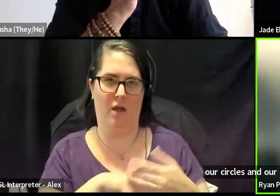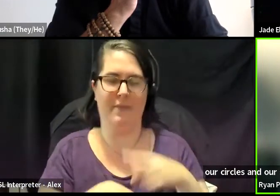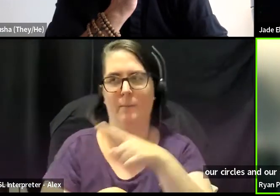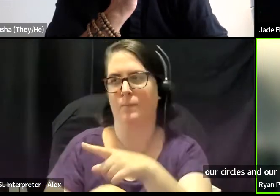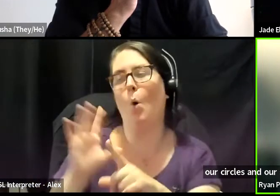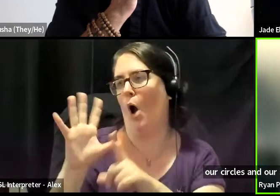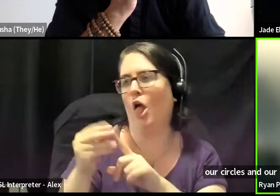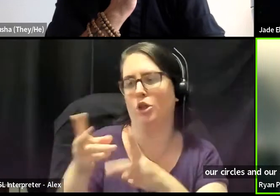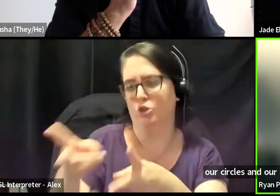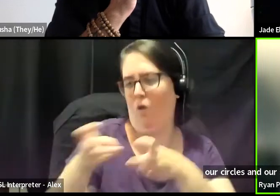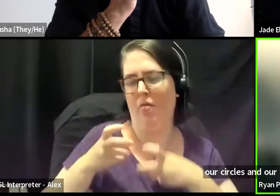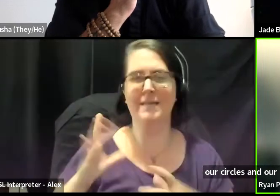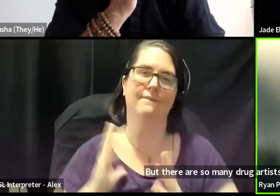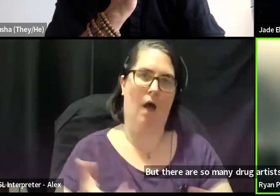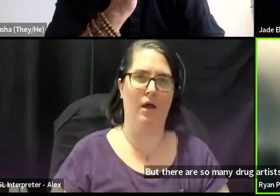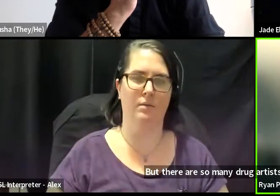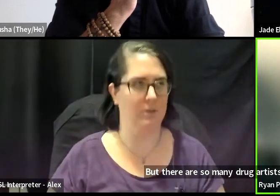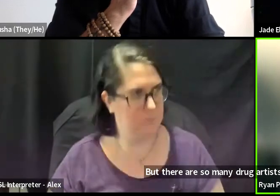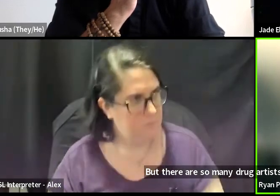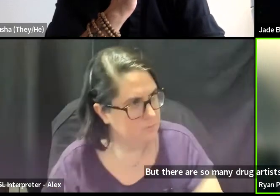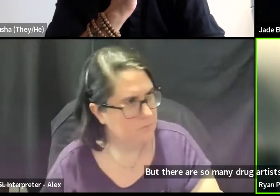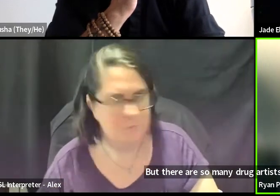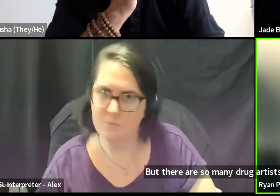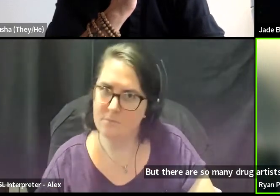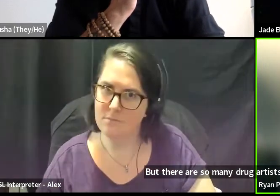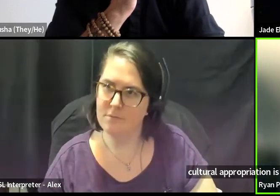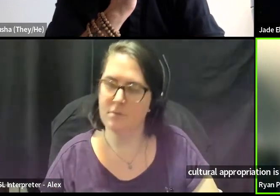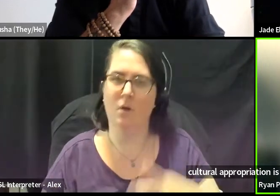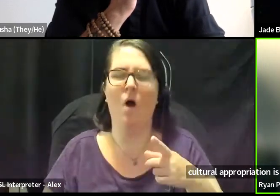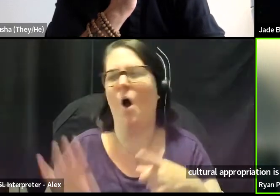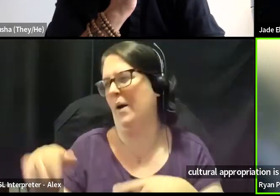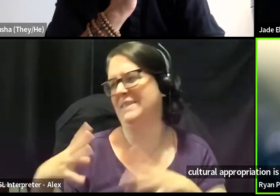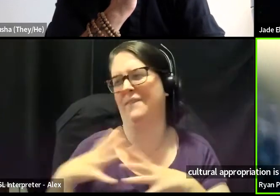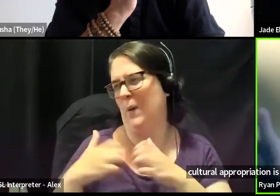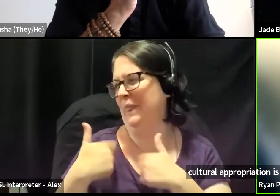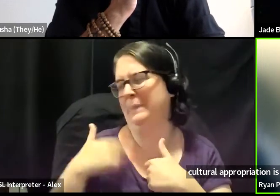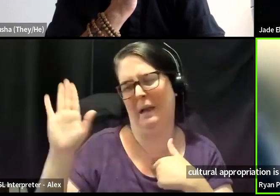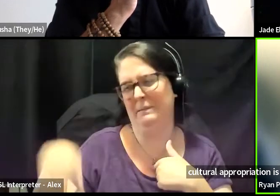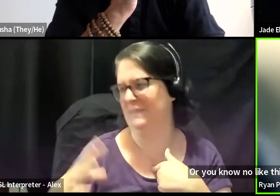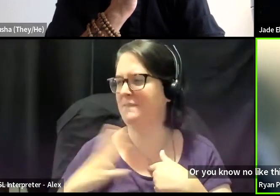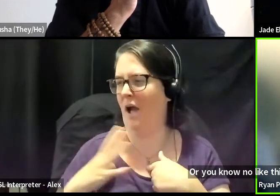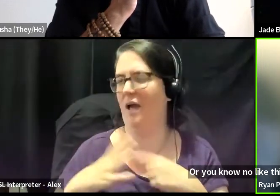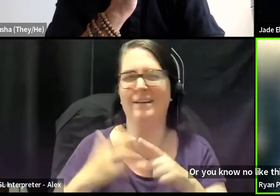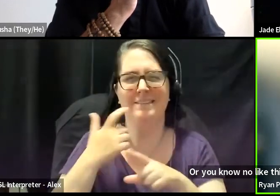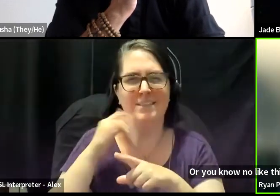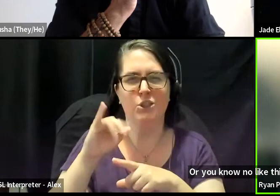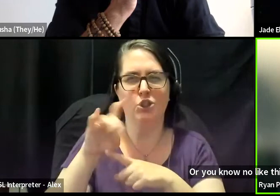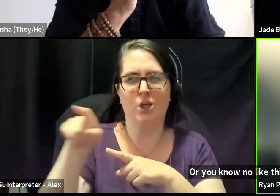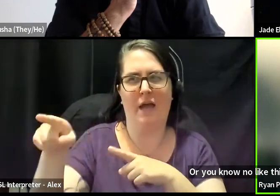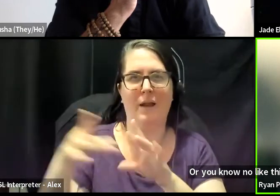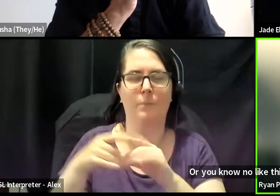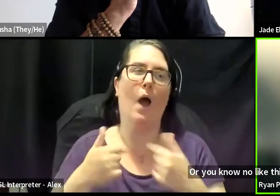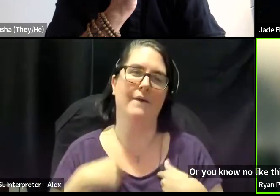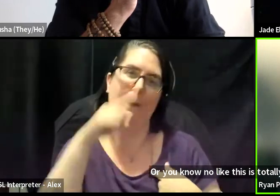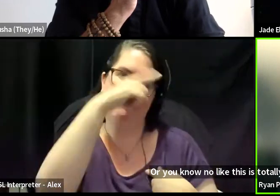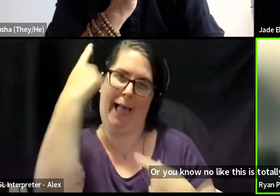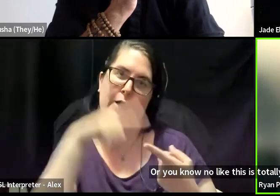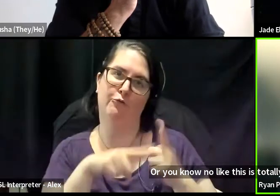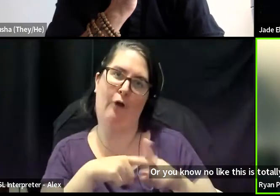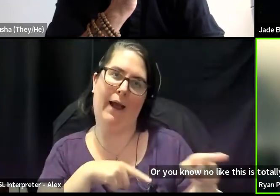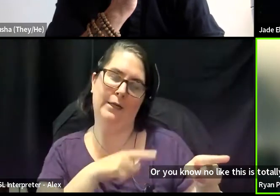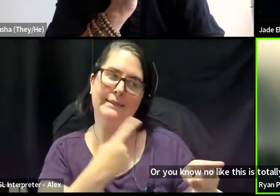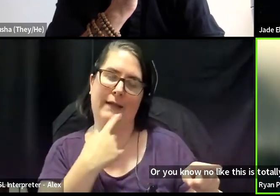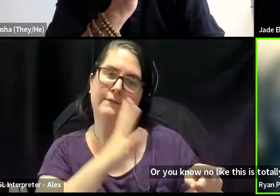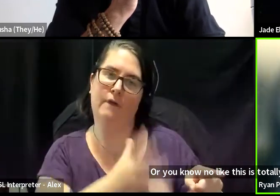is fine, right? Or, you know, no, like this is totally fine with me, because like what Jade brought up that example of, oh, well, I have a Black friend and she said it was